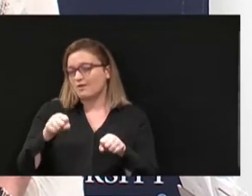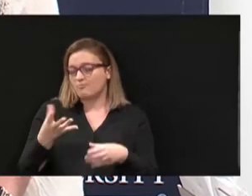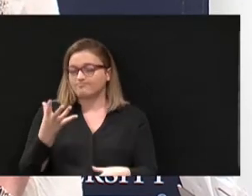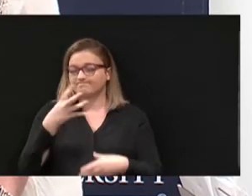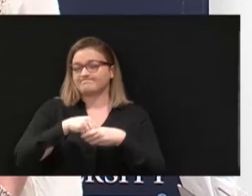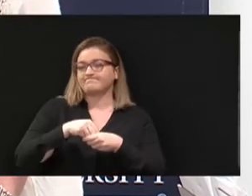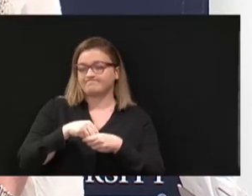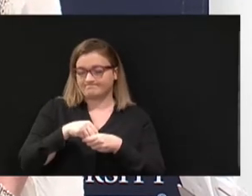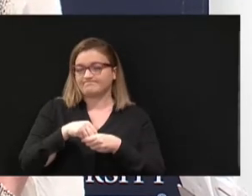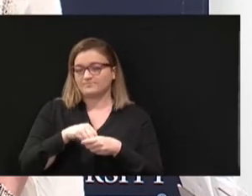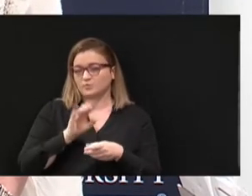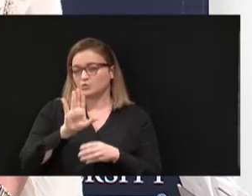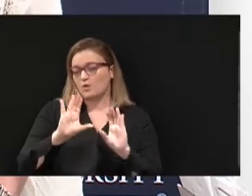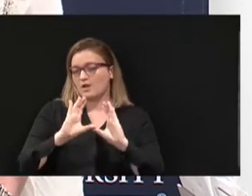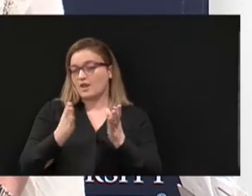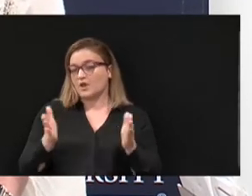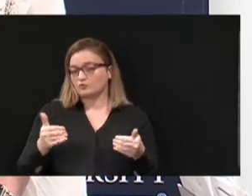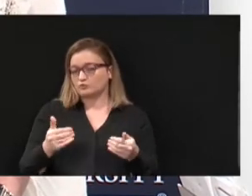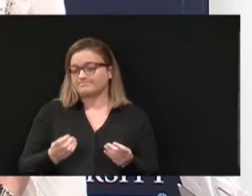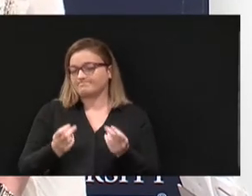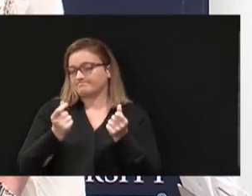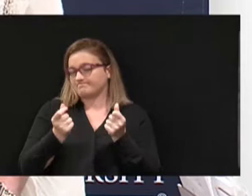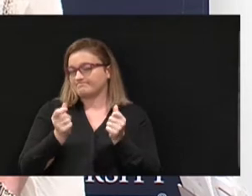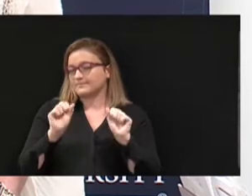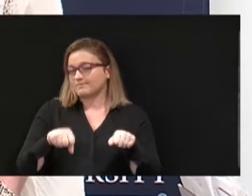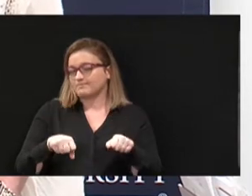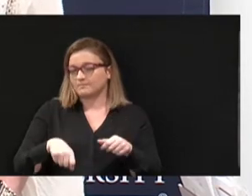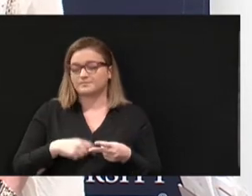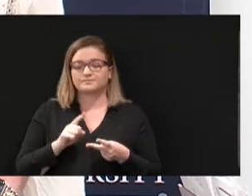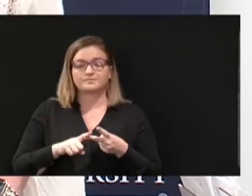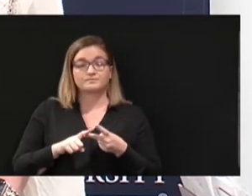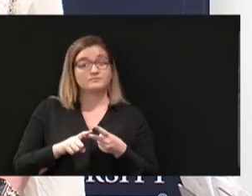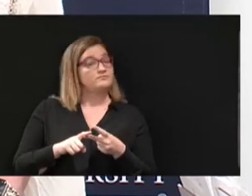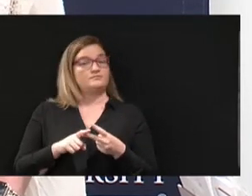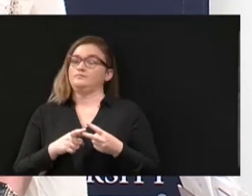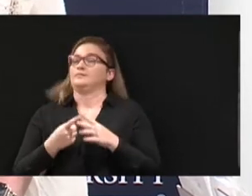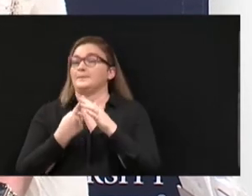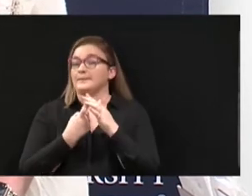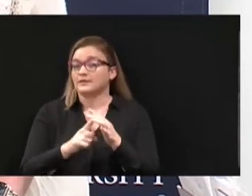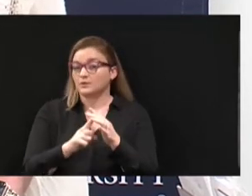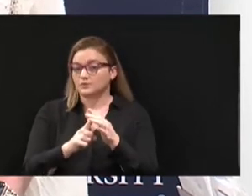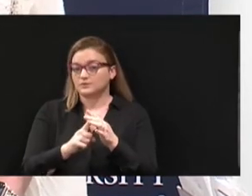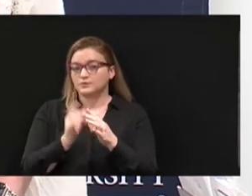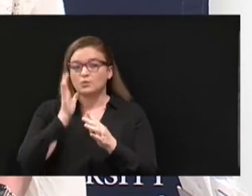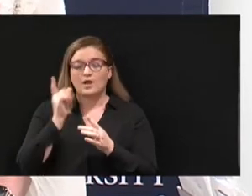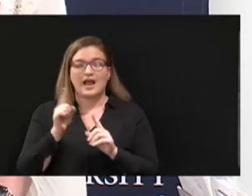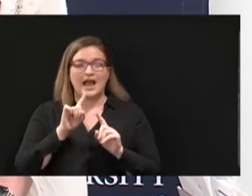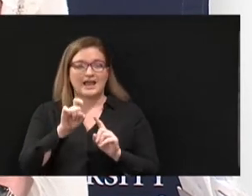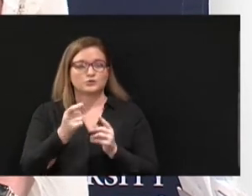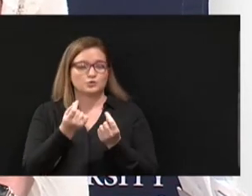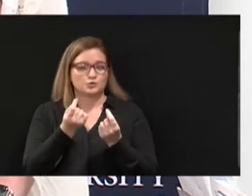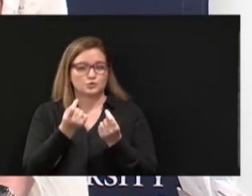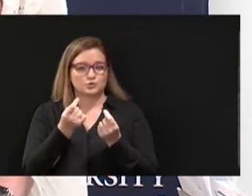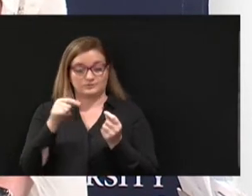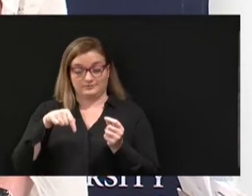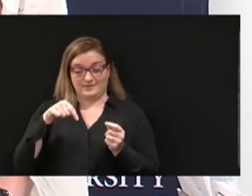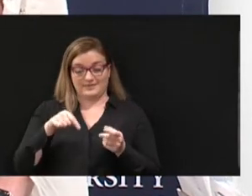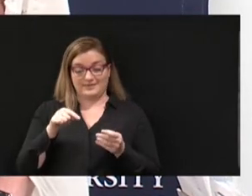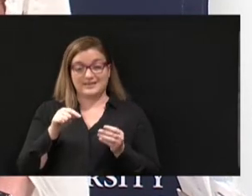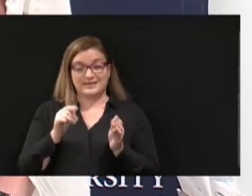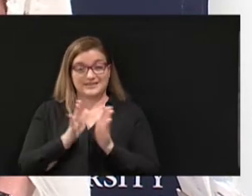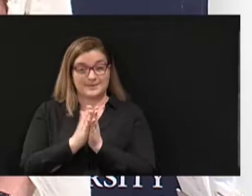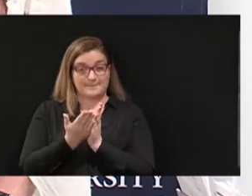away. To begin with, I'm going to ask for you to take out this particular book. It has